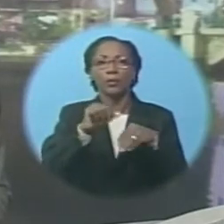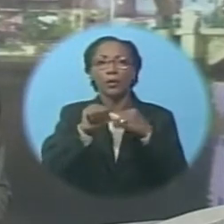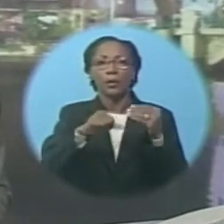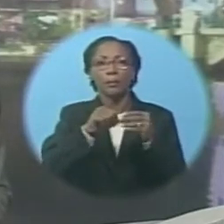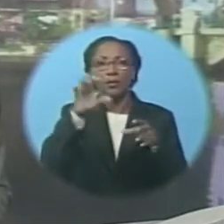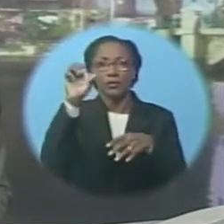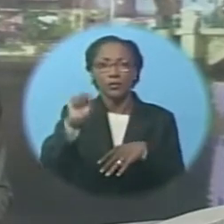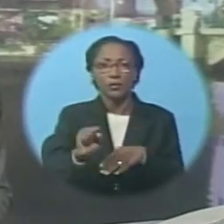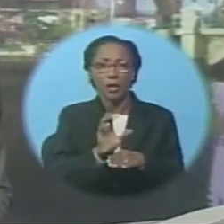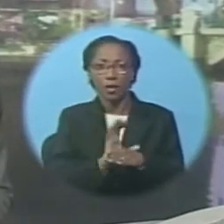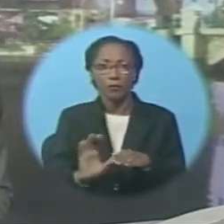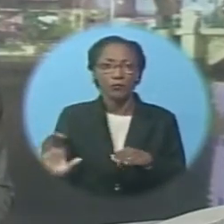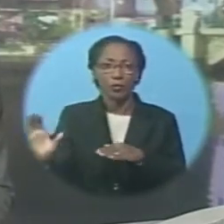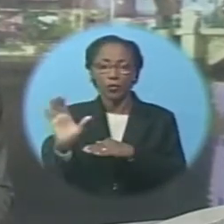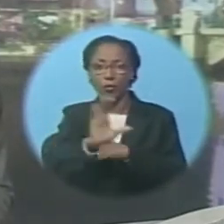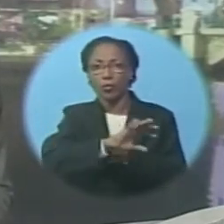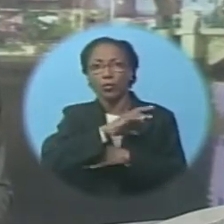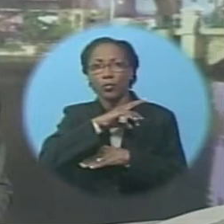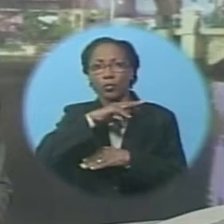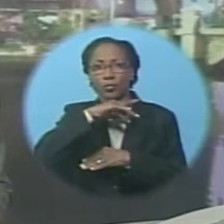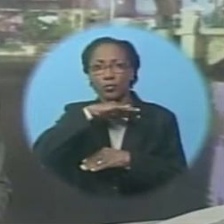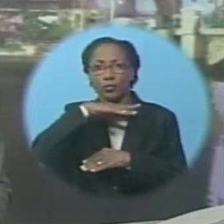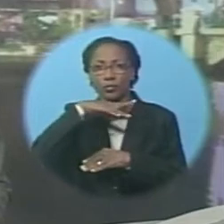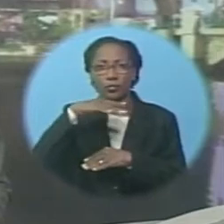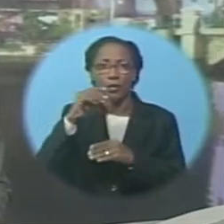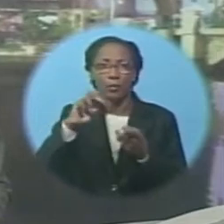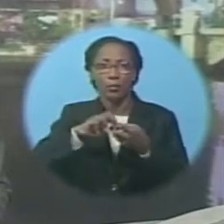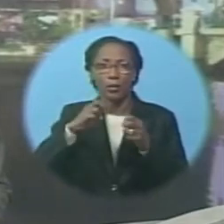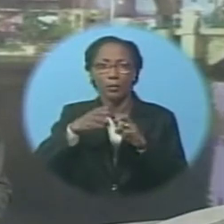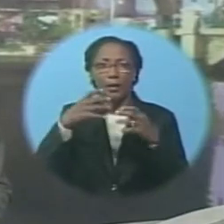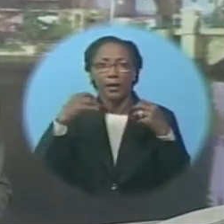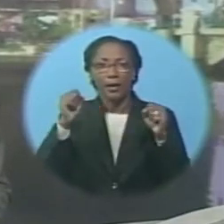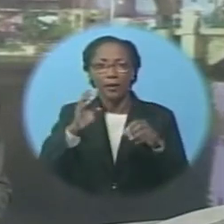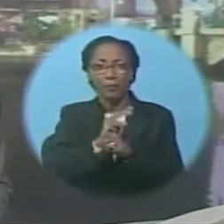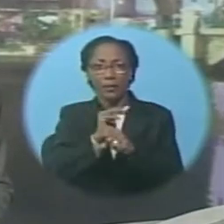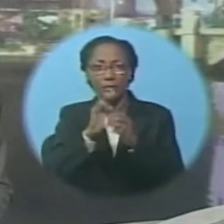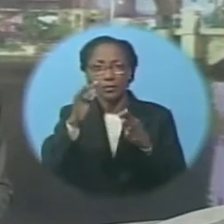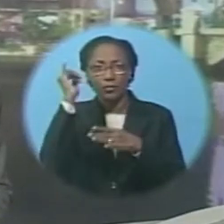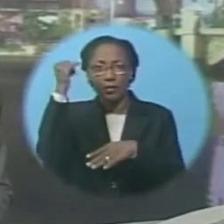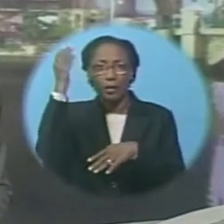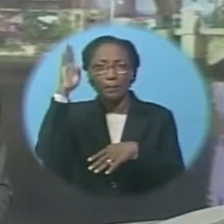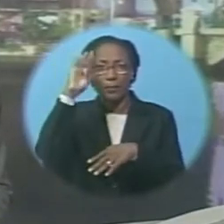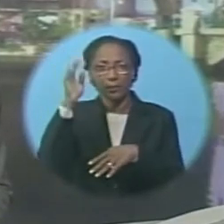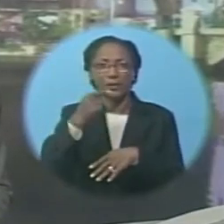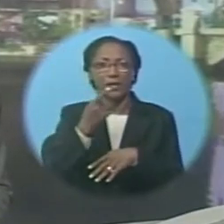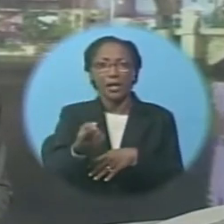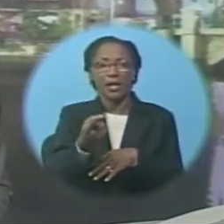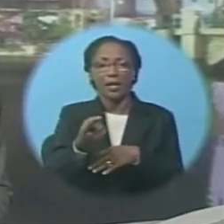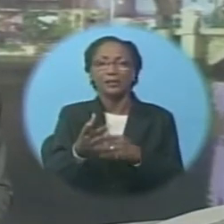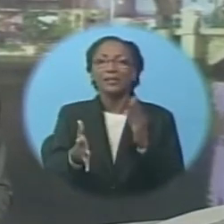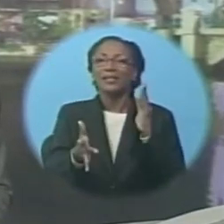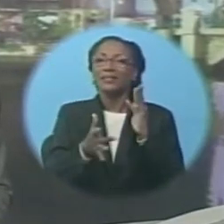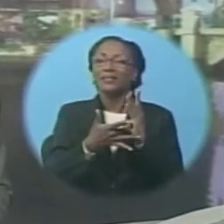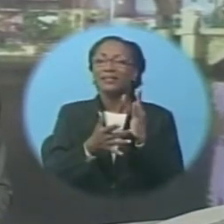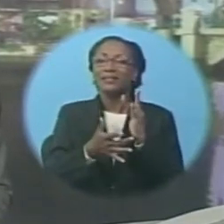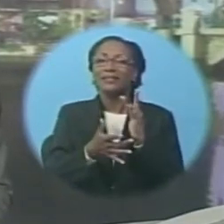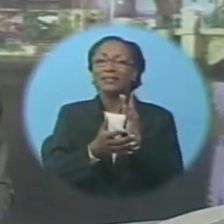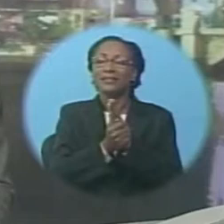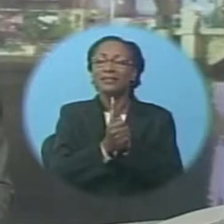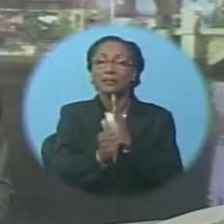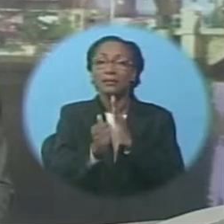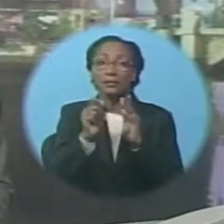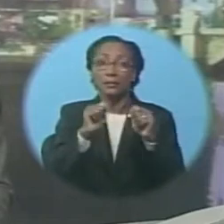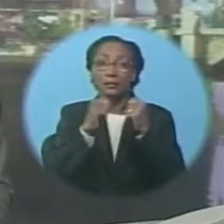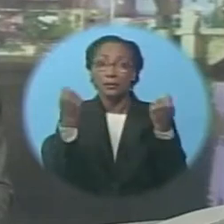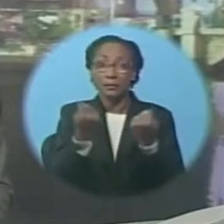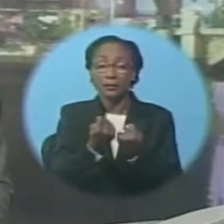sewage problems soon. Health Minister John Boyce says the technical team is about to table its first substantial report on